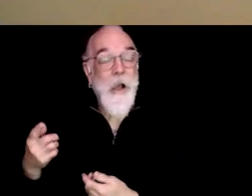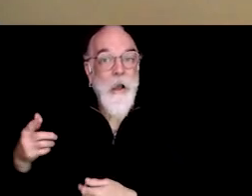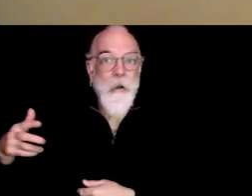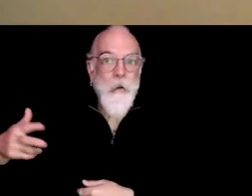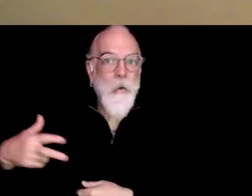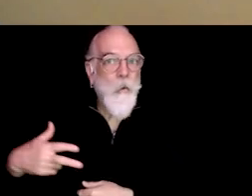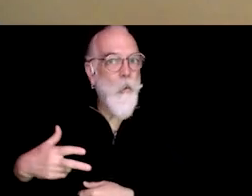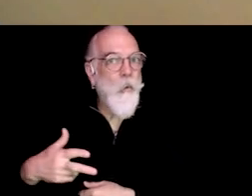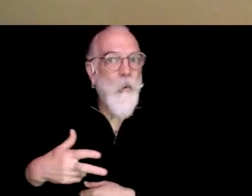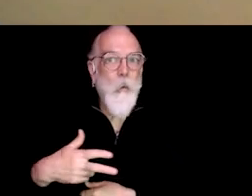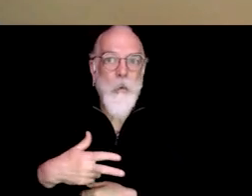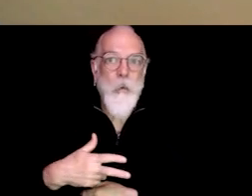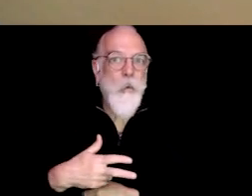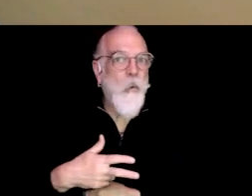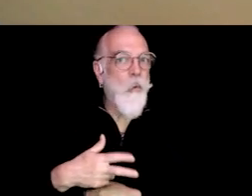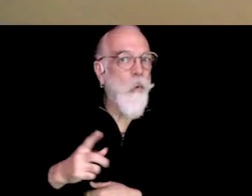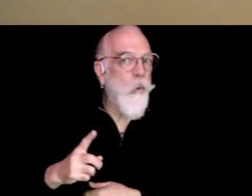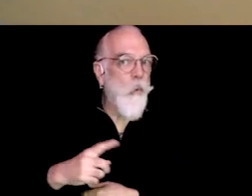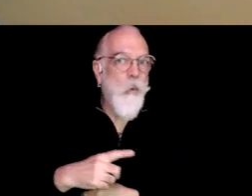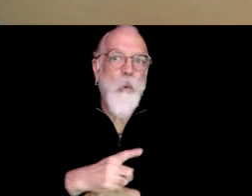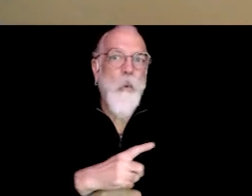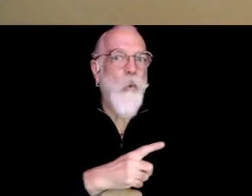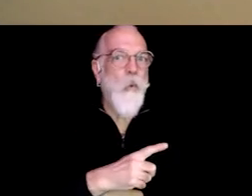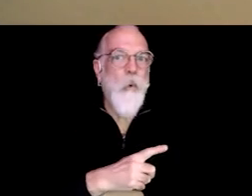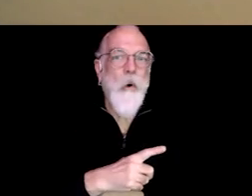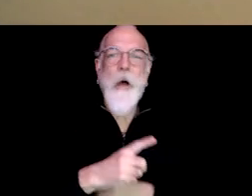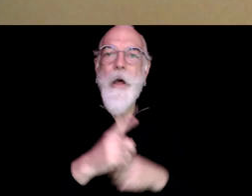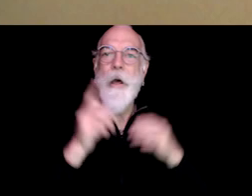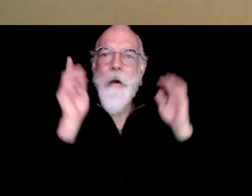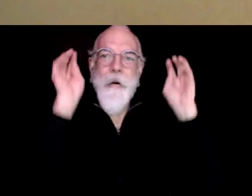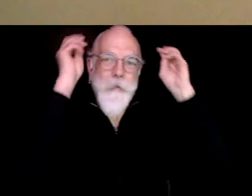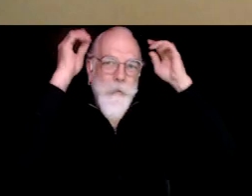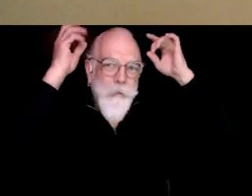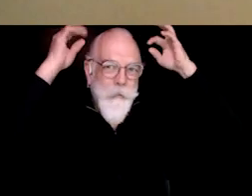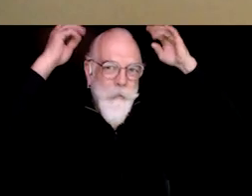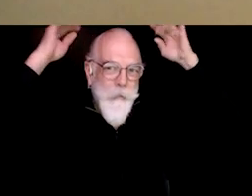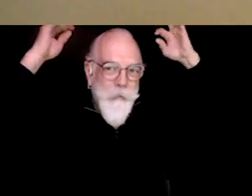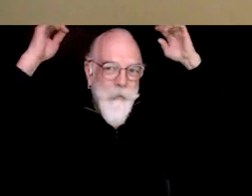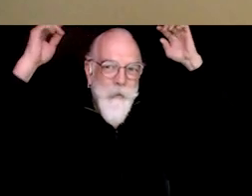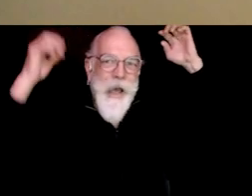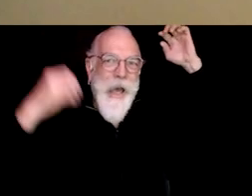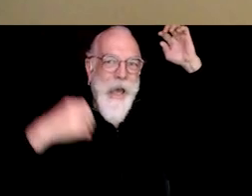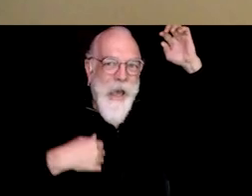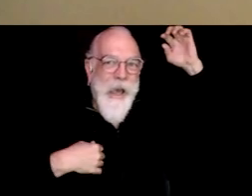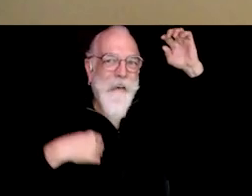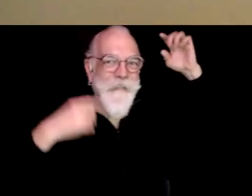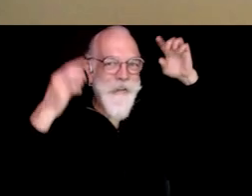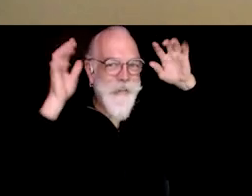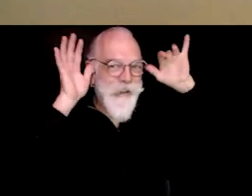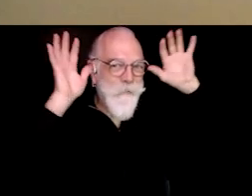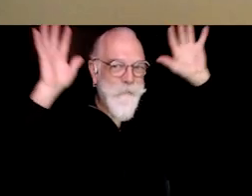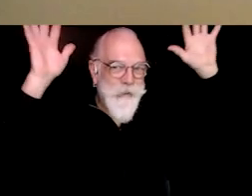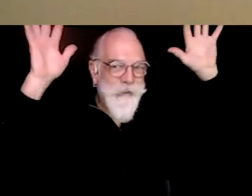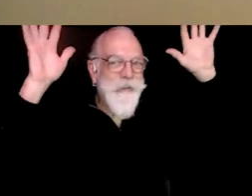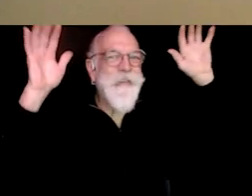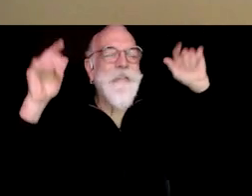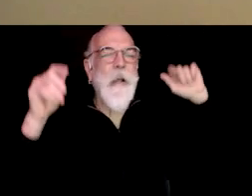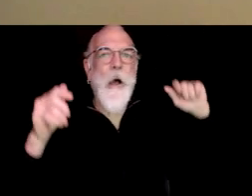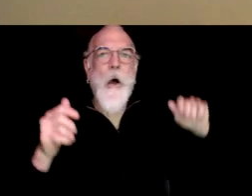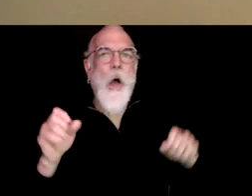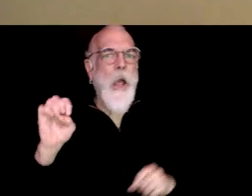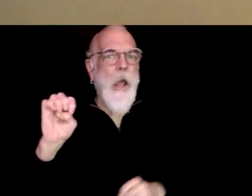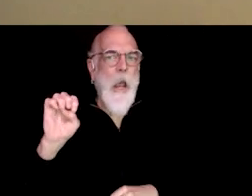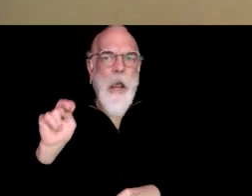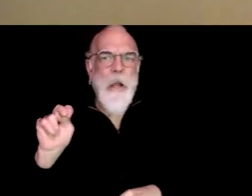went out, it says. Flower-covered fawn went out, enchanted.